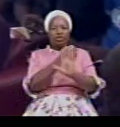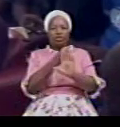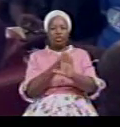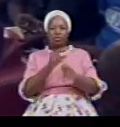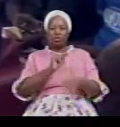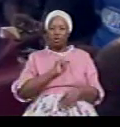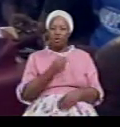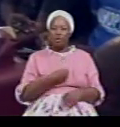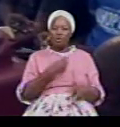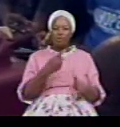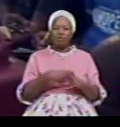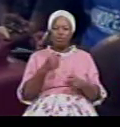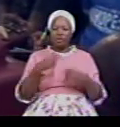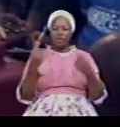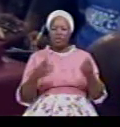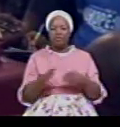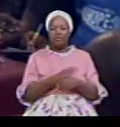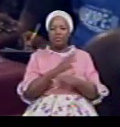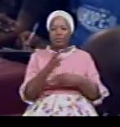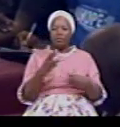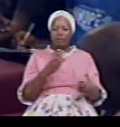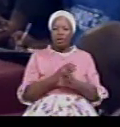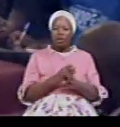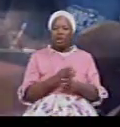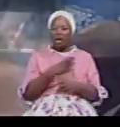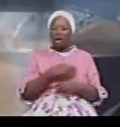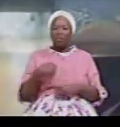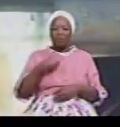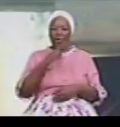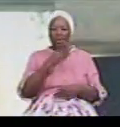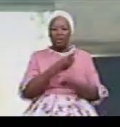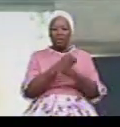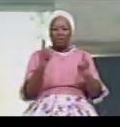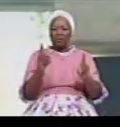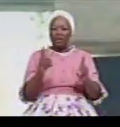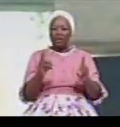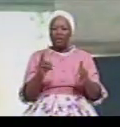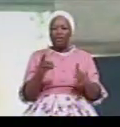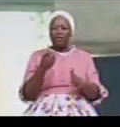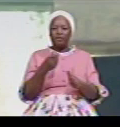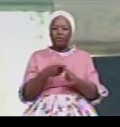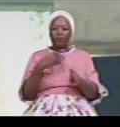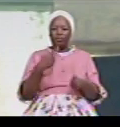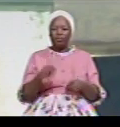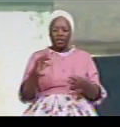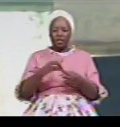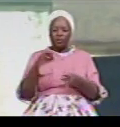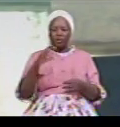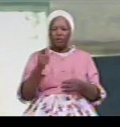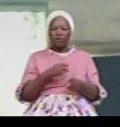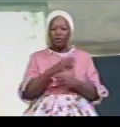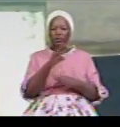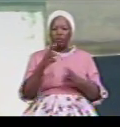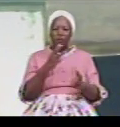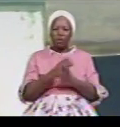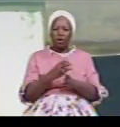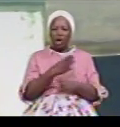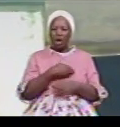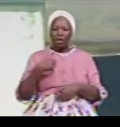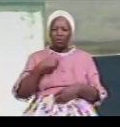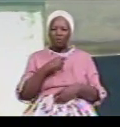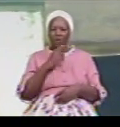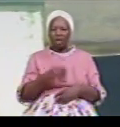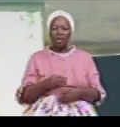from the sinful world. And we're delivered from the spirit of the world, and we're delivered from